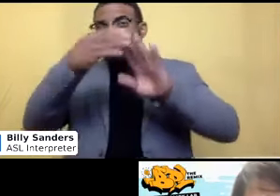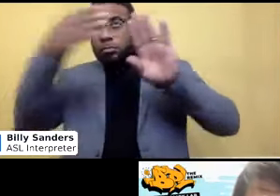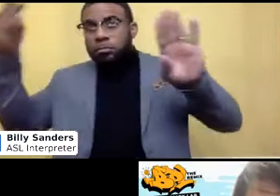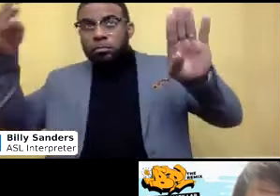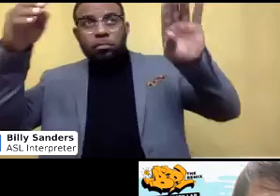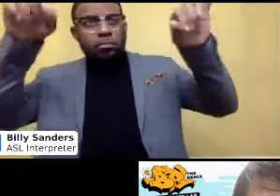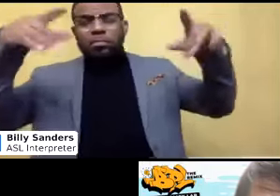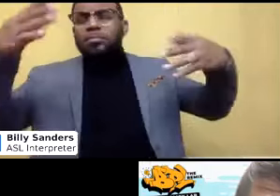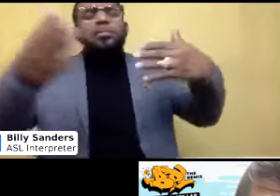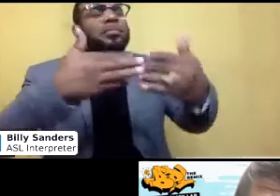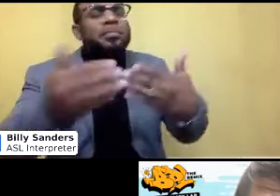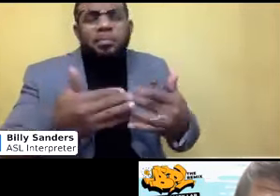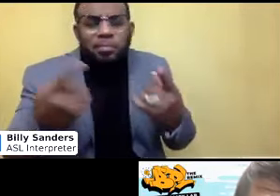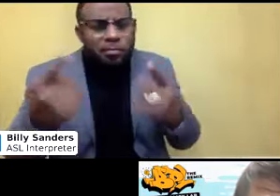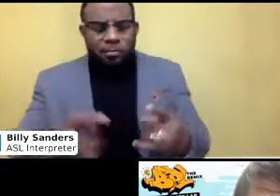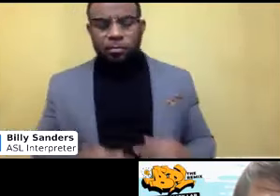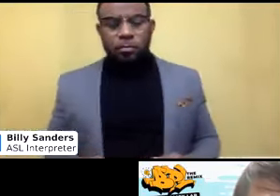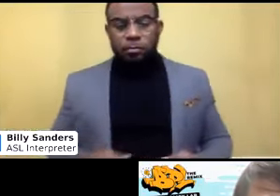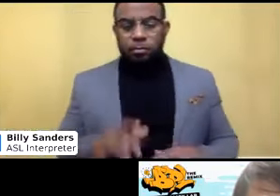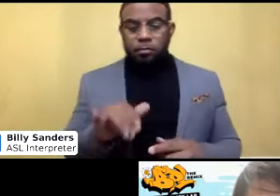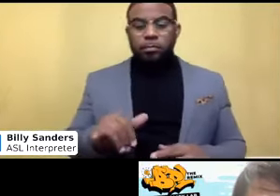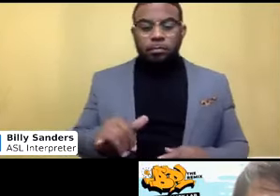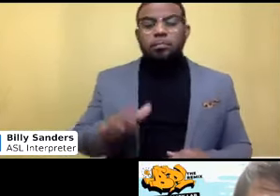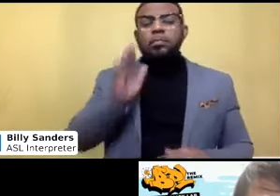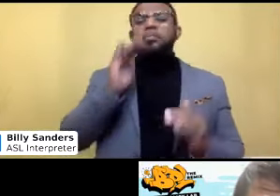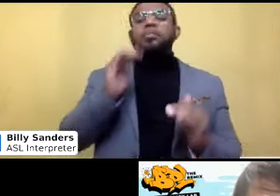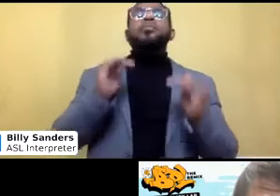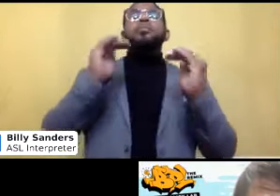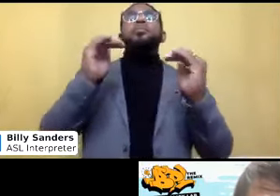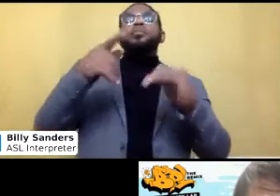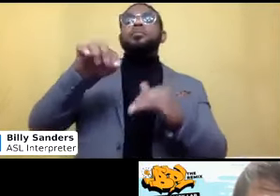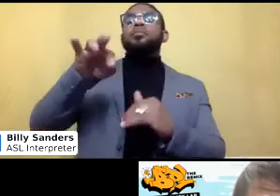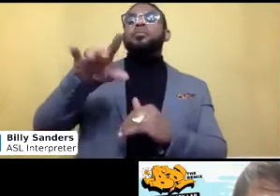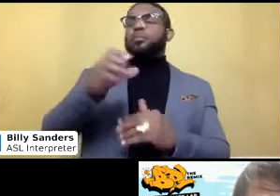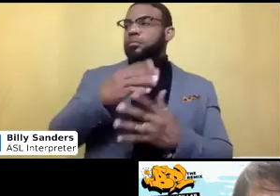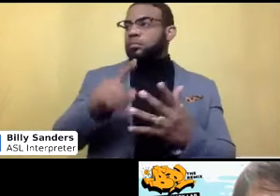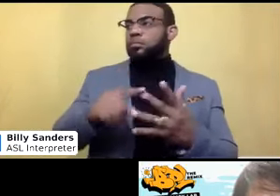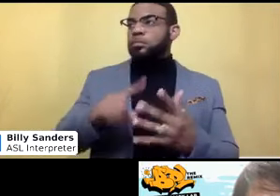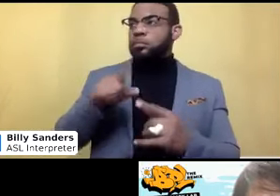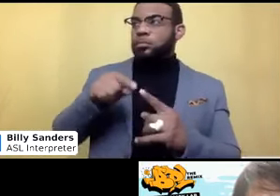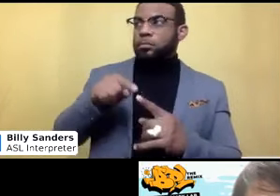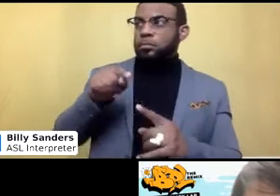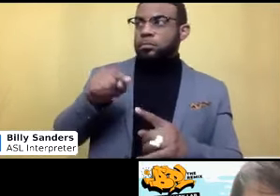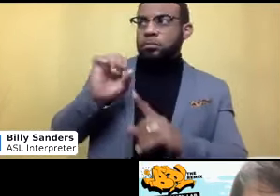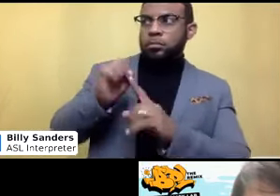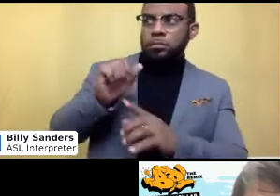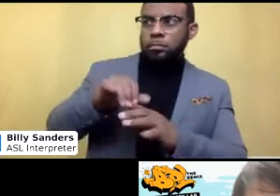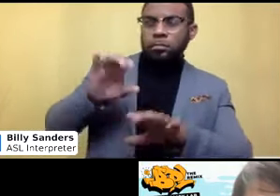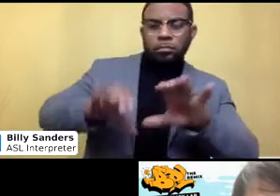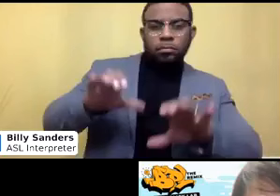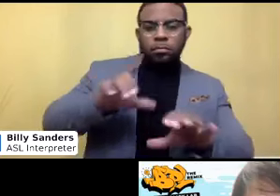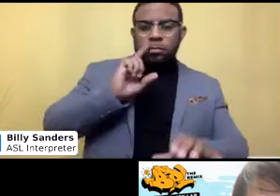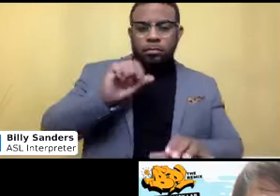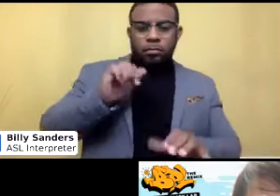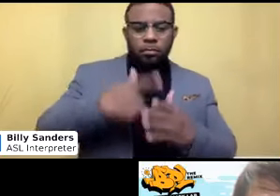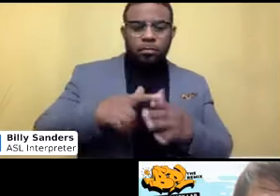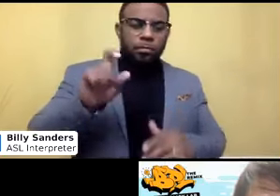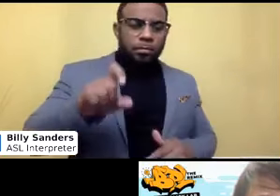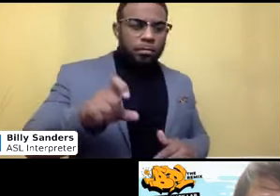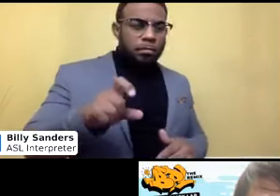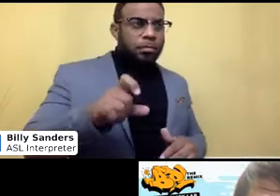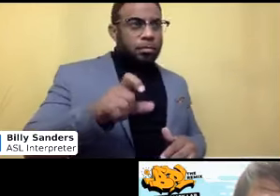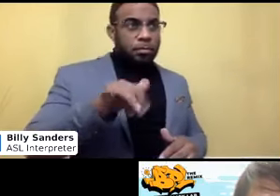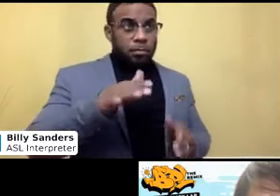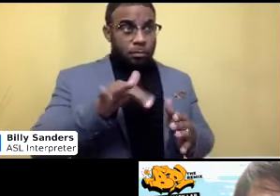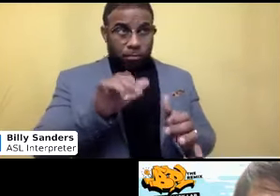drops or whatever the case may be, that will raise the profile and then about the situation in the Congo is what's needed. And then